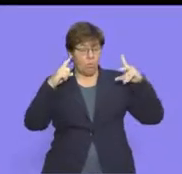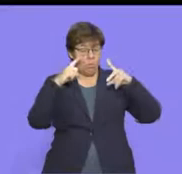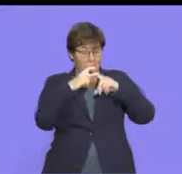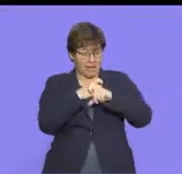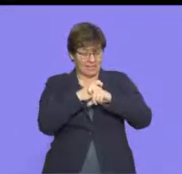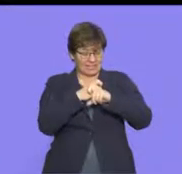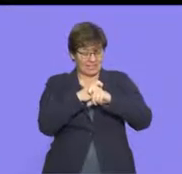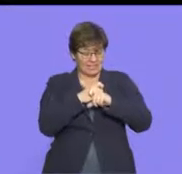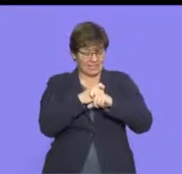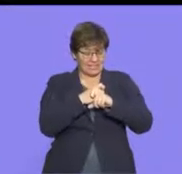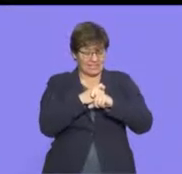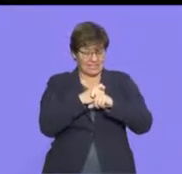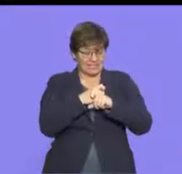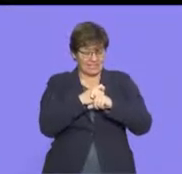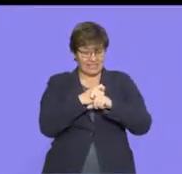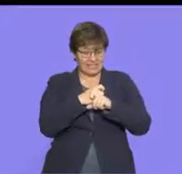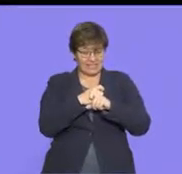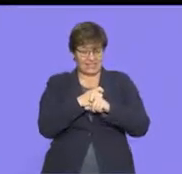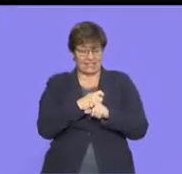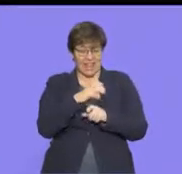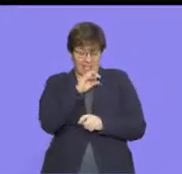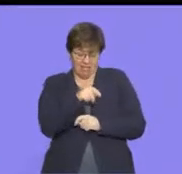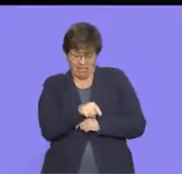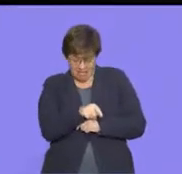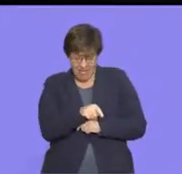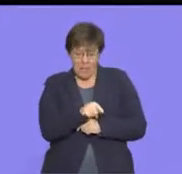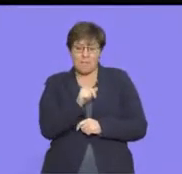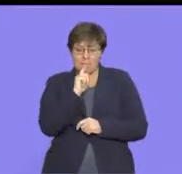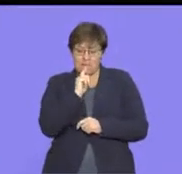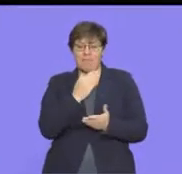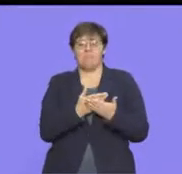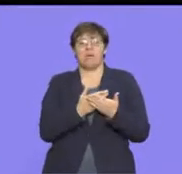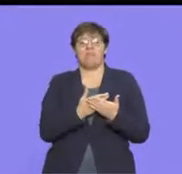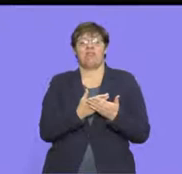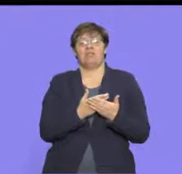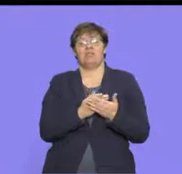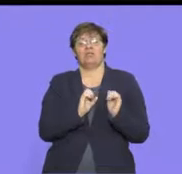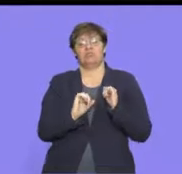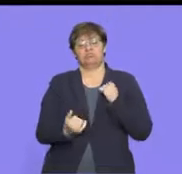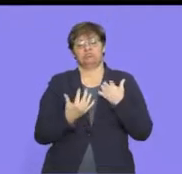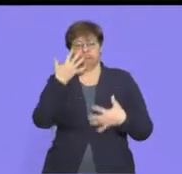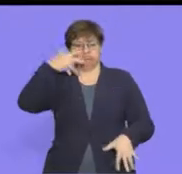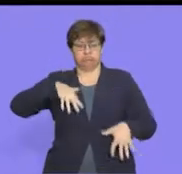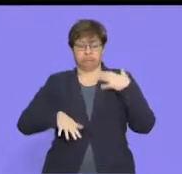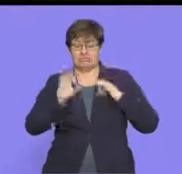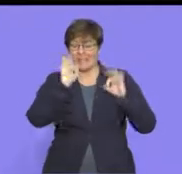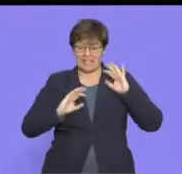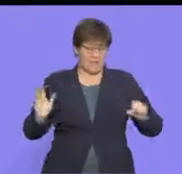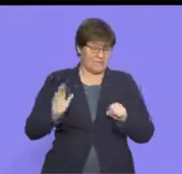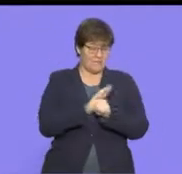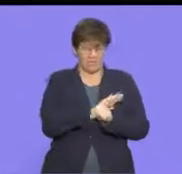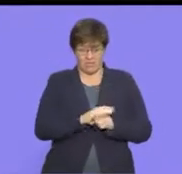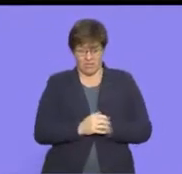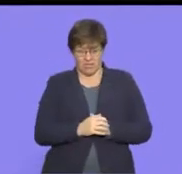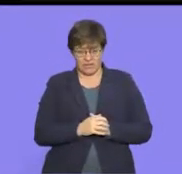more complex, right, an organism is, we need to be able to transport things to all the cells